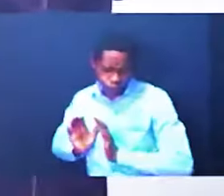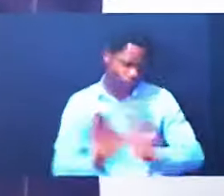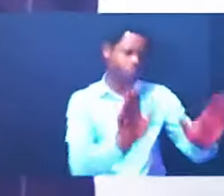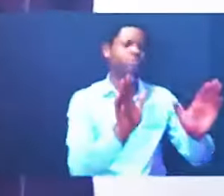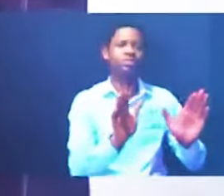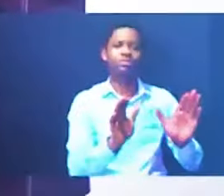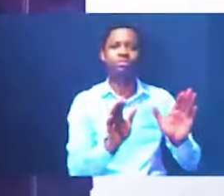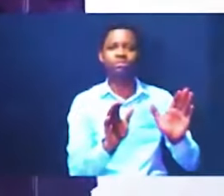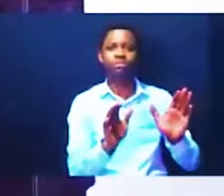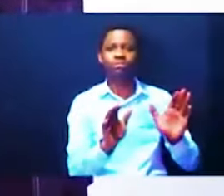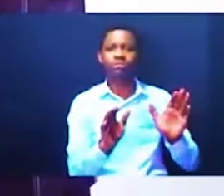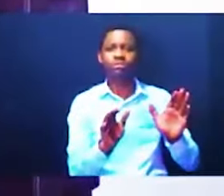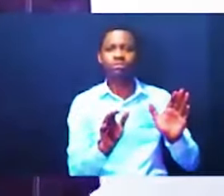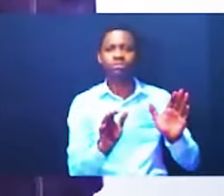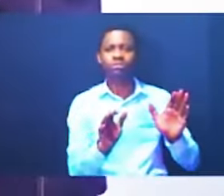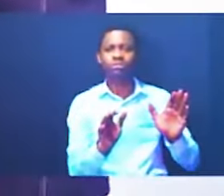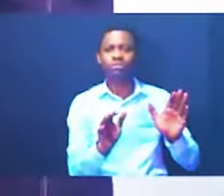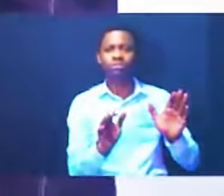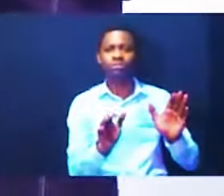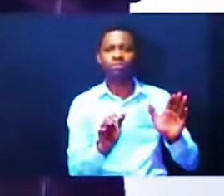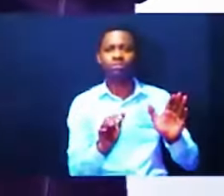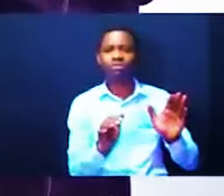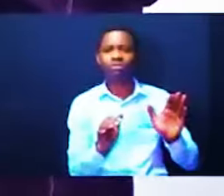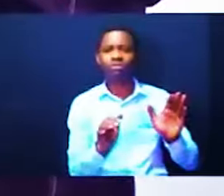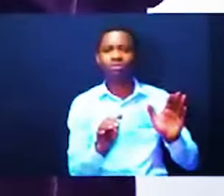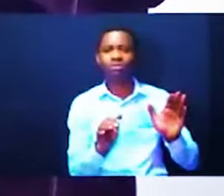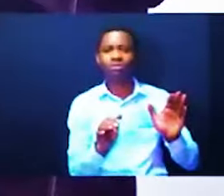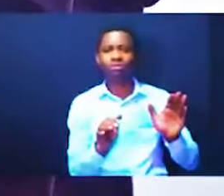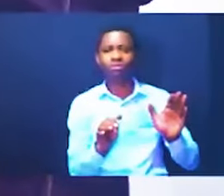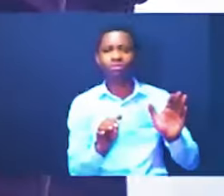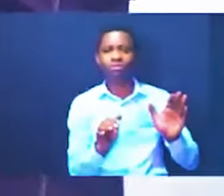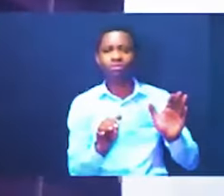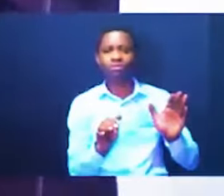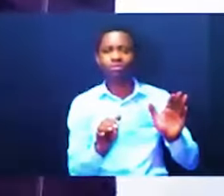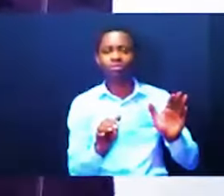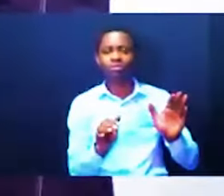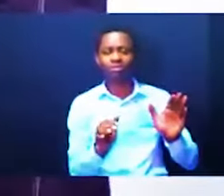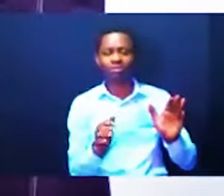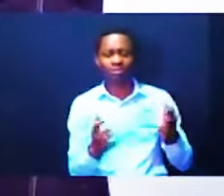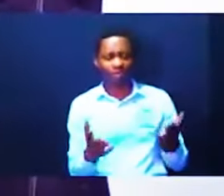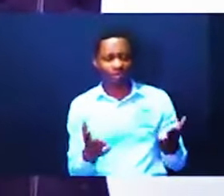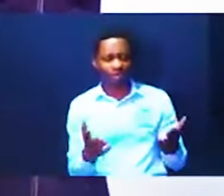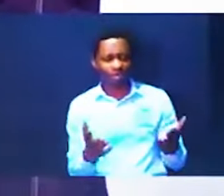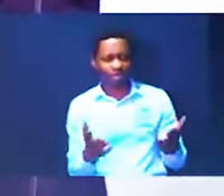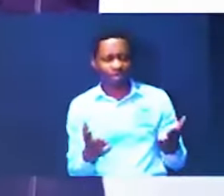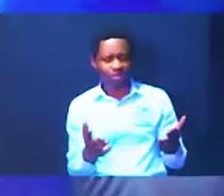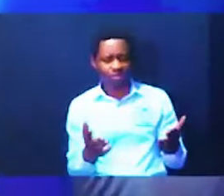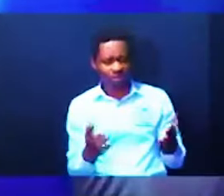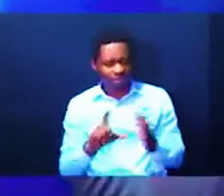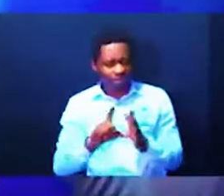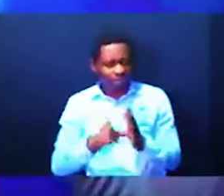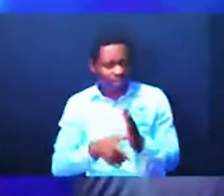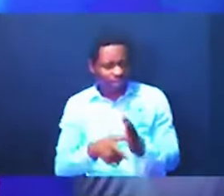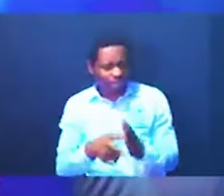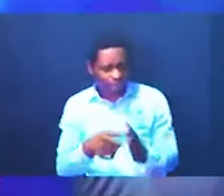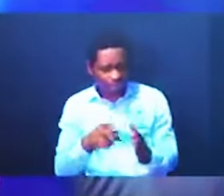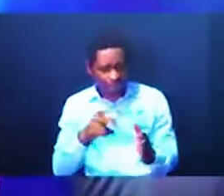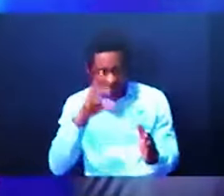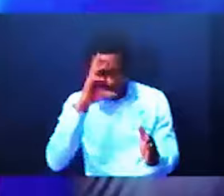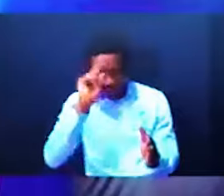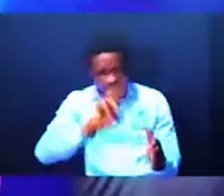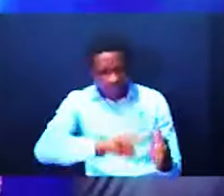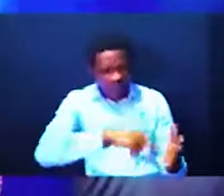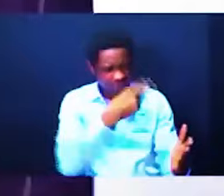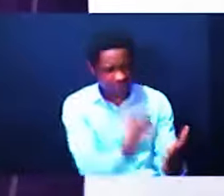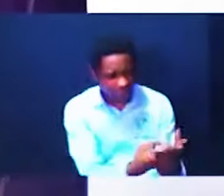boy fell down, and while she was lying down crying, he turned and said, "What have I done? What have I done against you? What have I done?" And a bravo fry